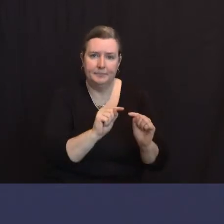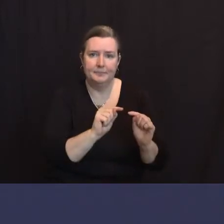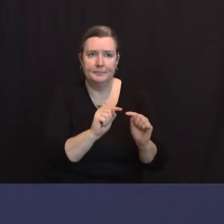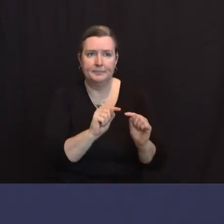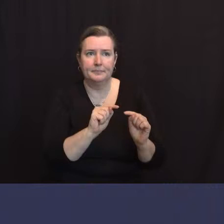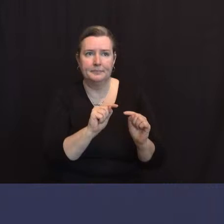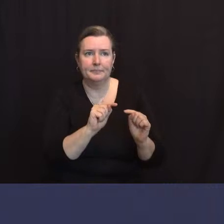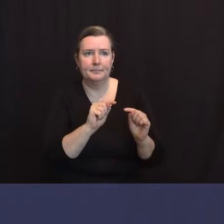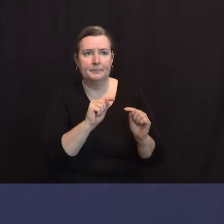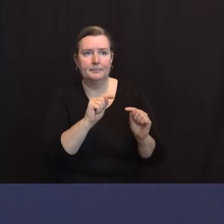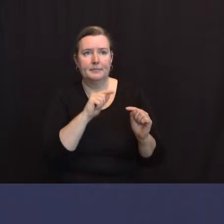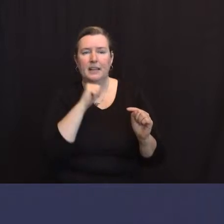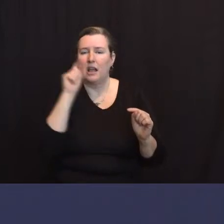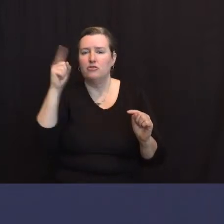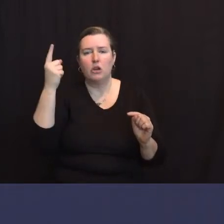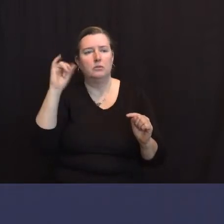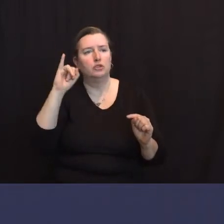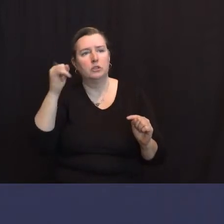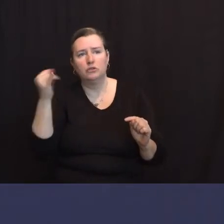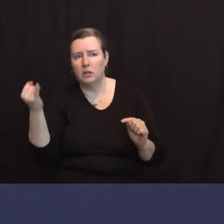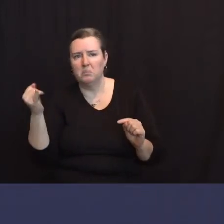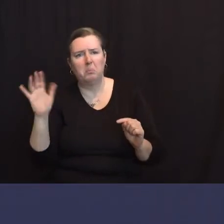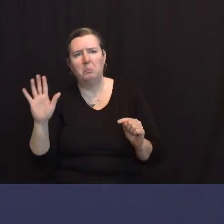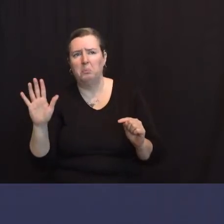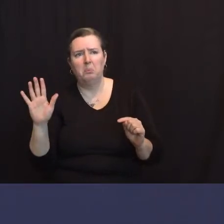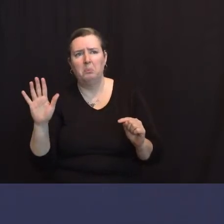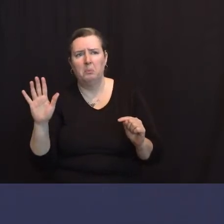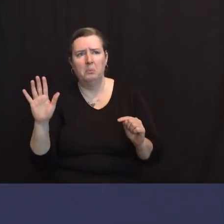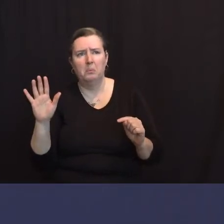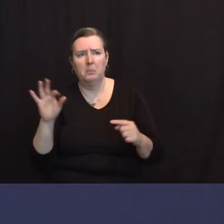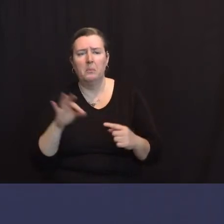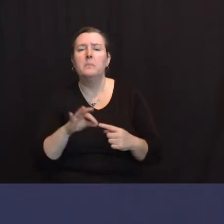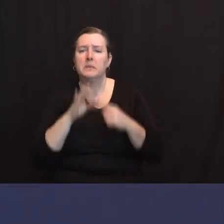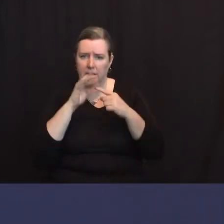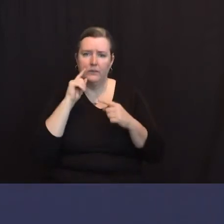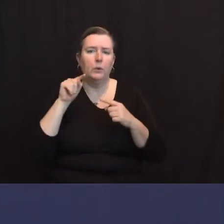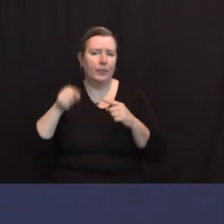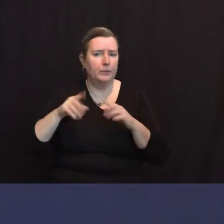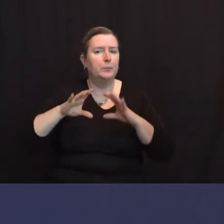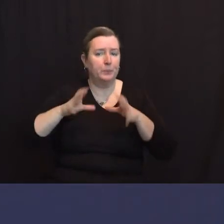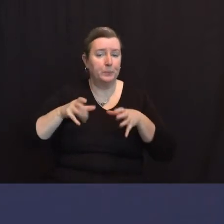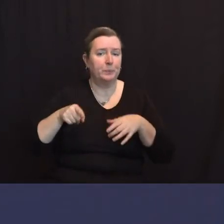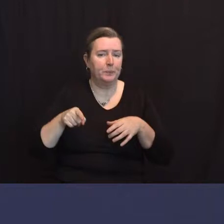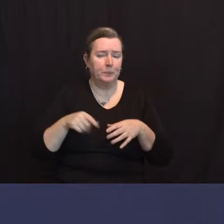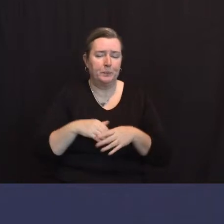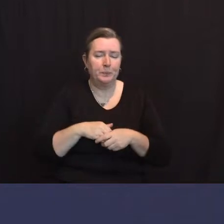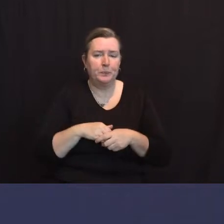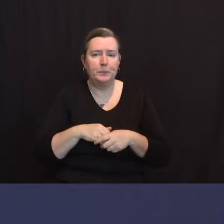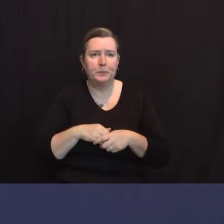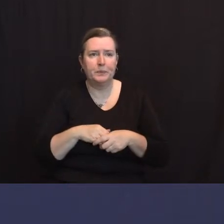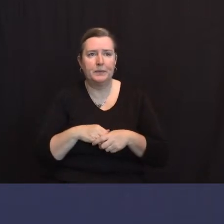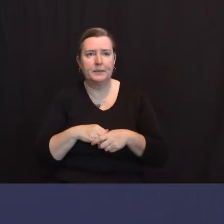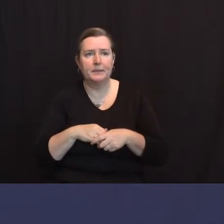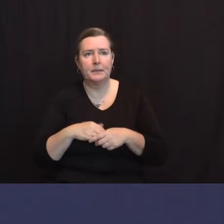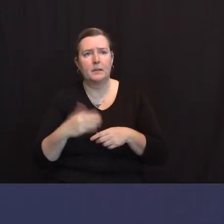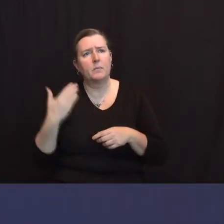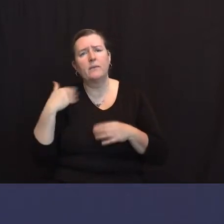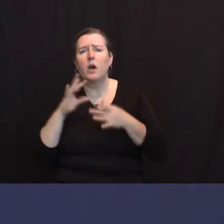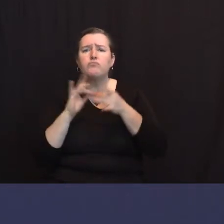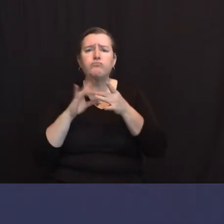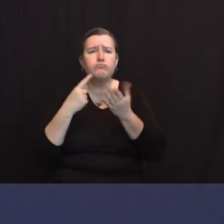that's a particular, and in fact, when we went over in great detail on Monday how the 73,600 doses were going to break